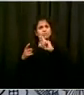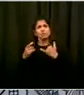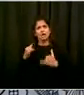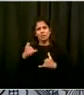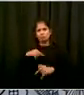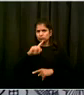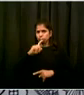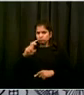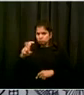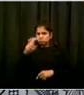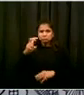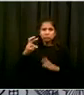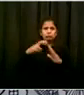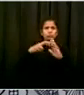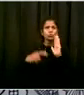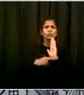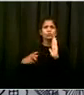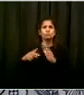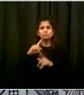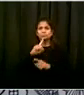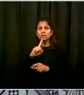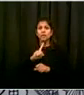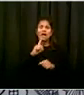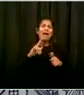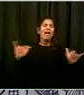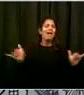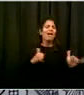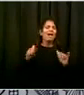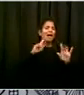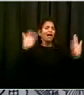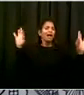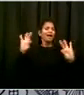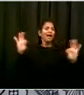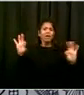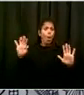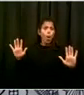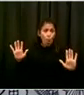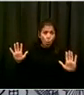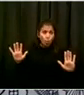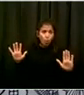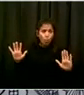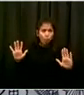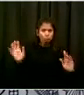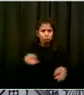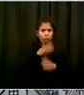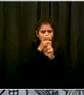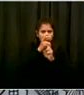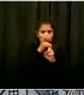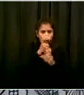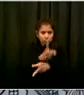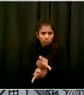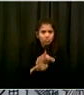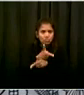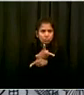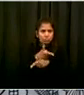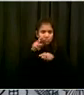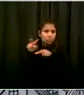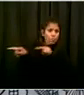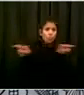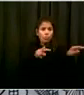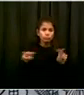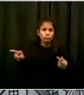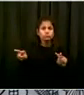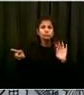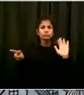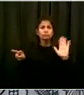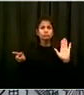rigorously and quickly. And the faster we address it all together, the faster we can stop this problem and get back on the right track. That is